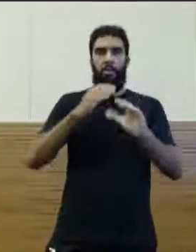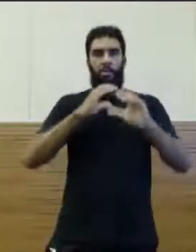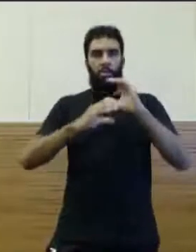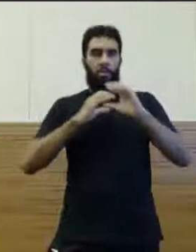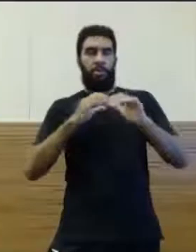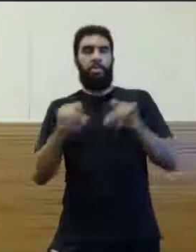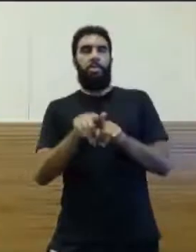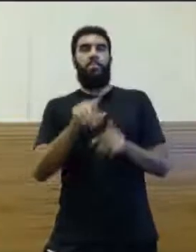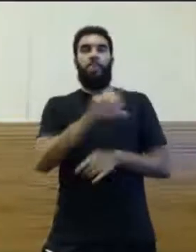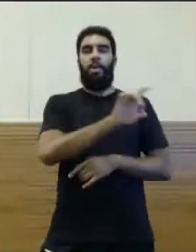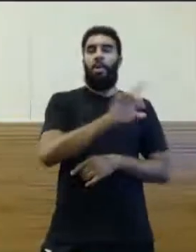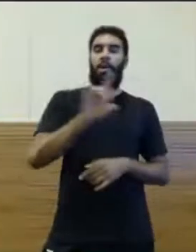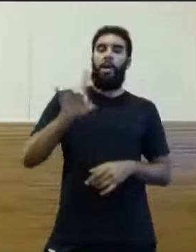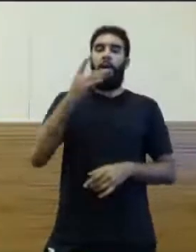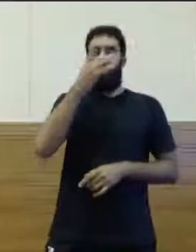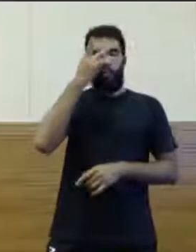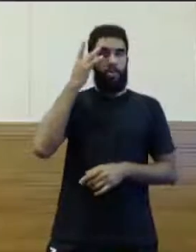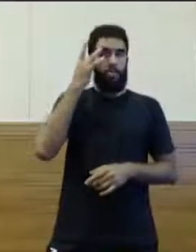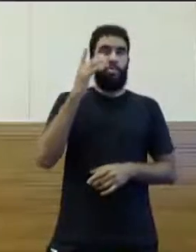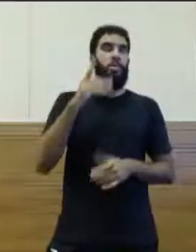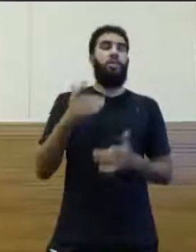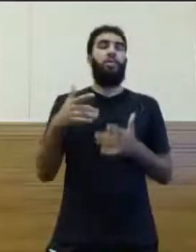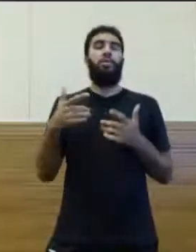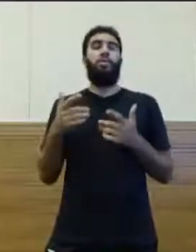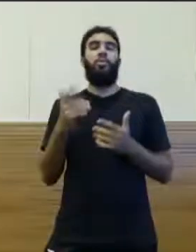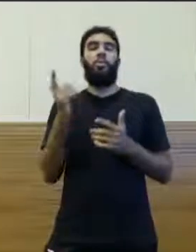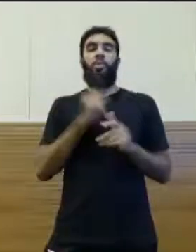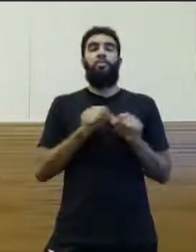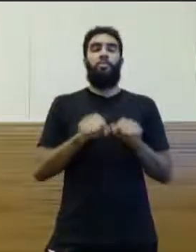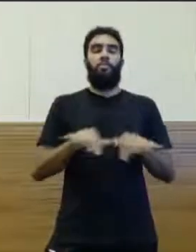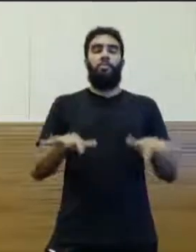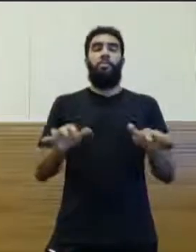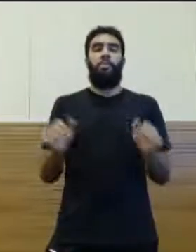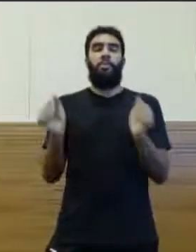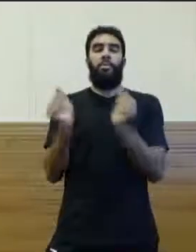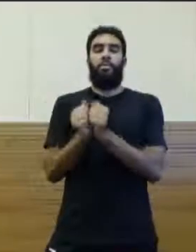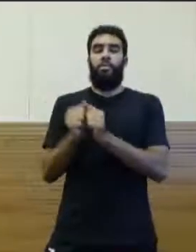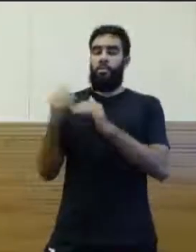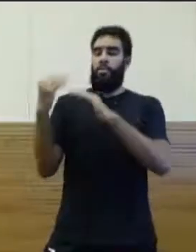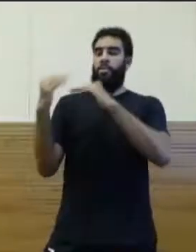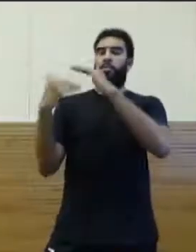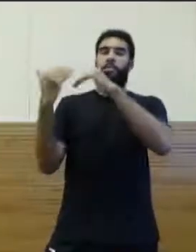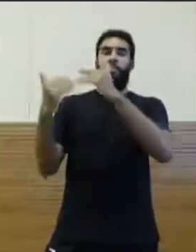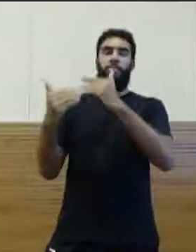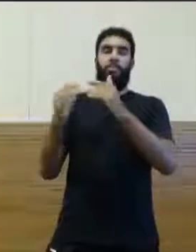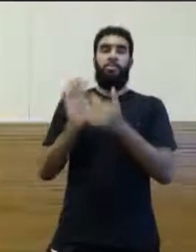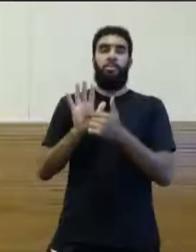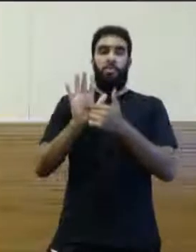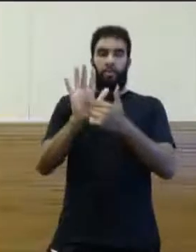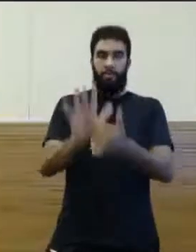objectives, construction of messages, of channels of communication, actors, roles, reach,